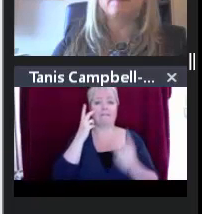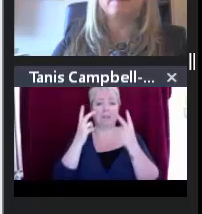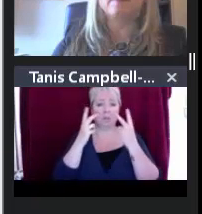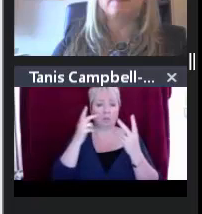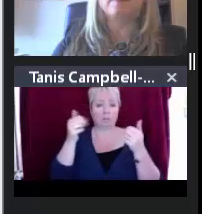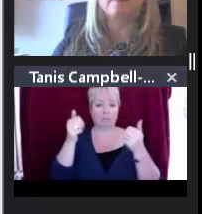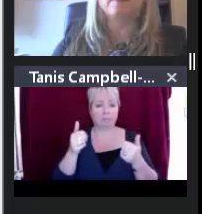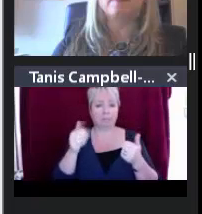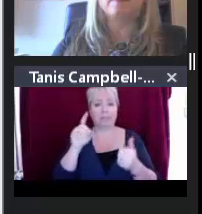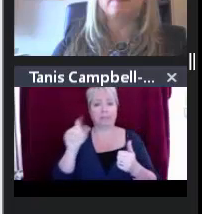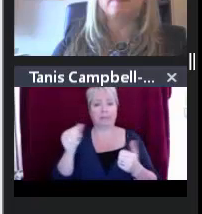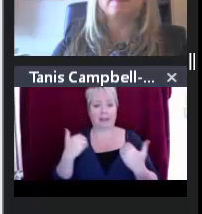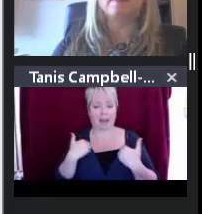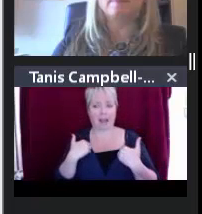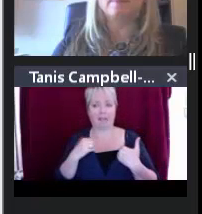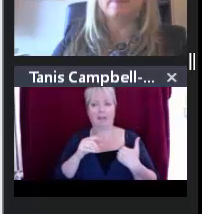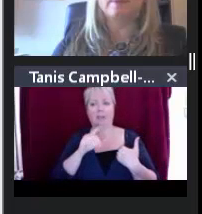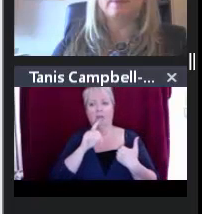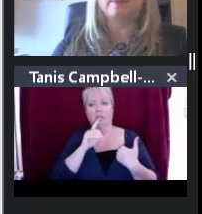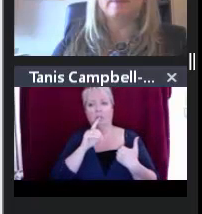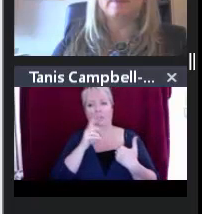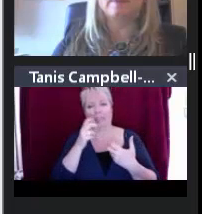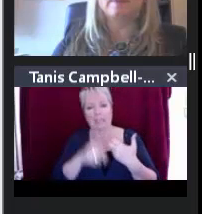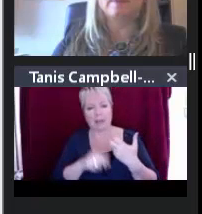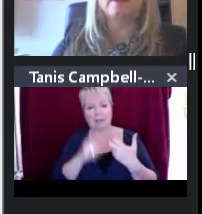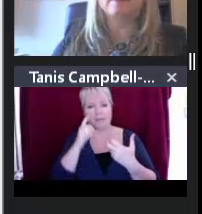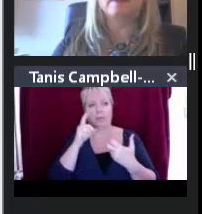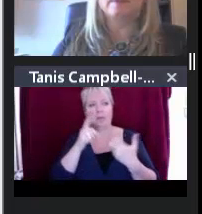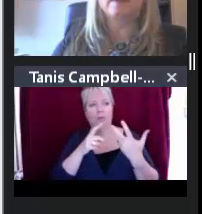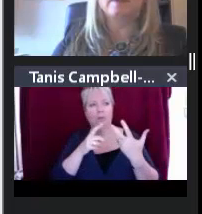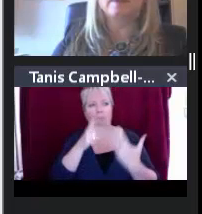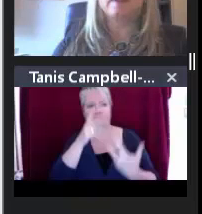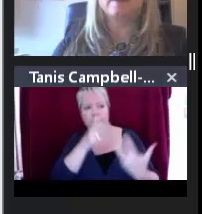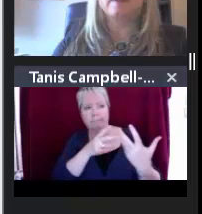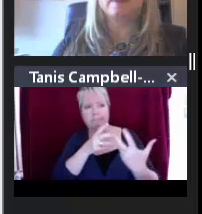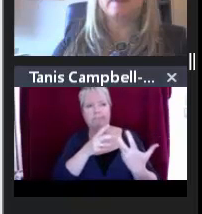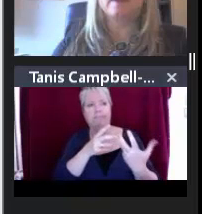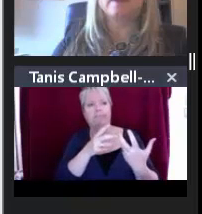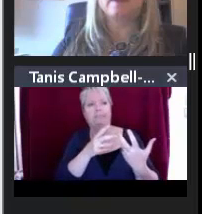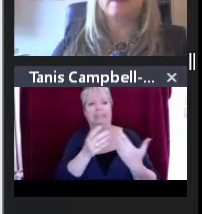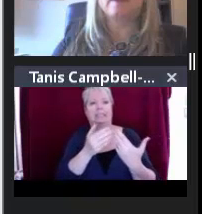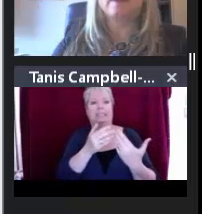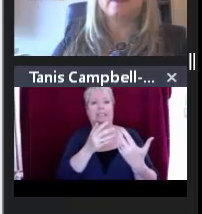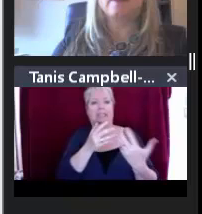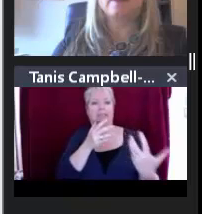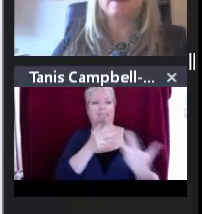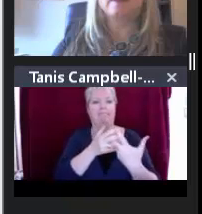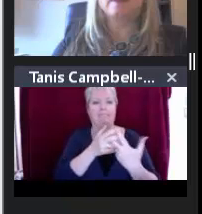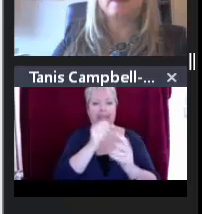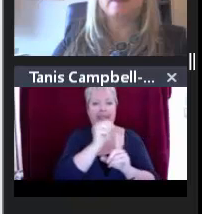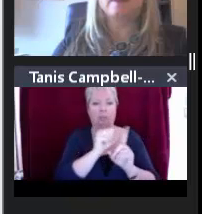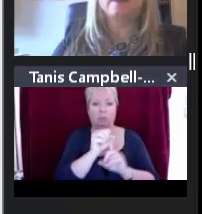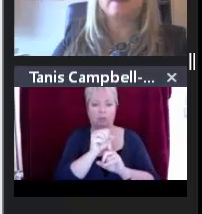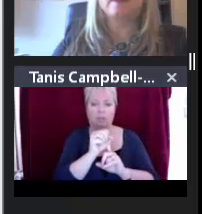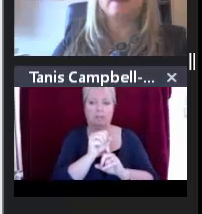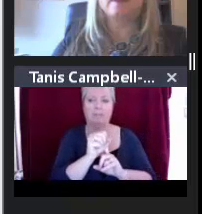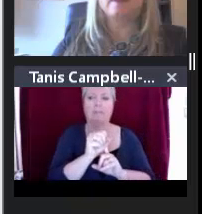to adapt to new situations quickly, and